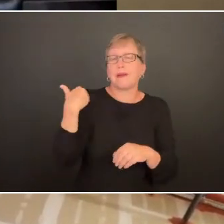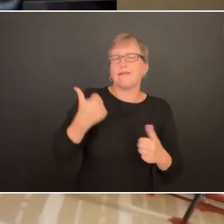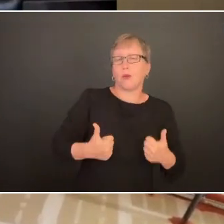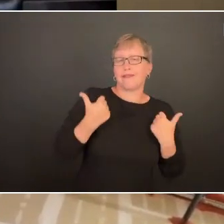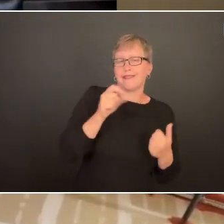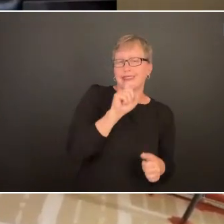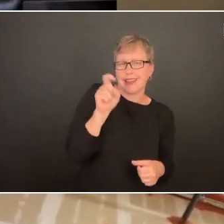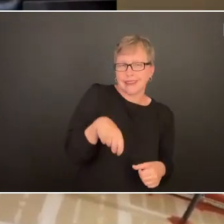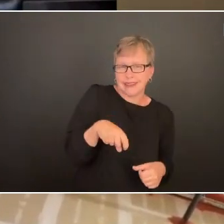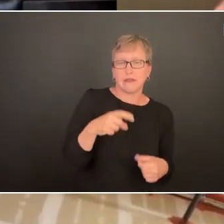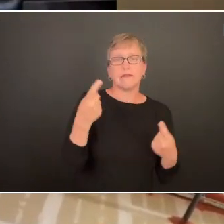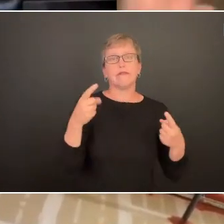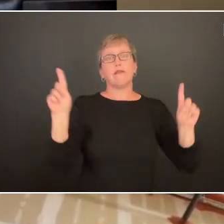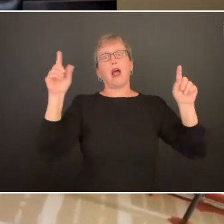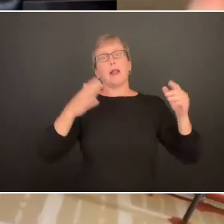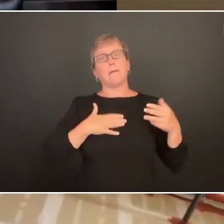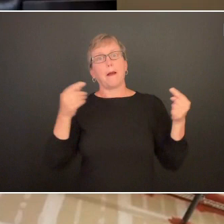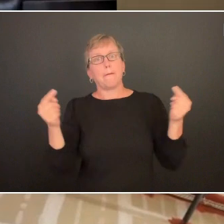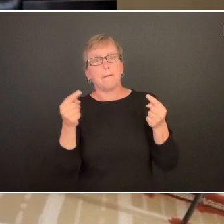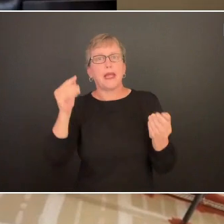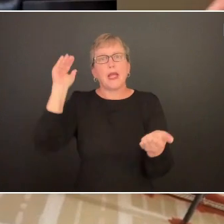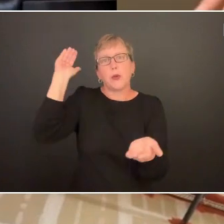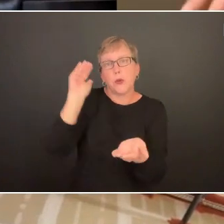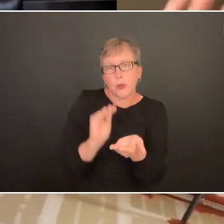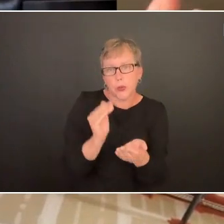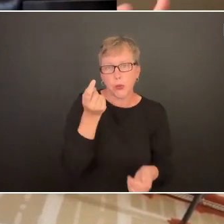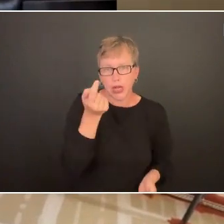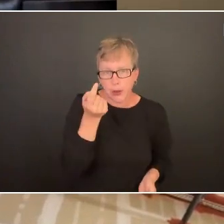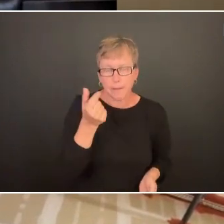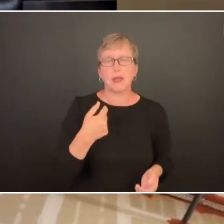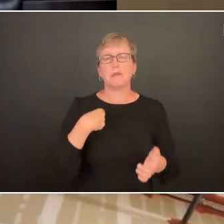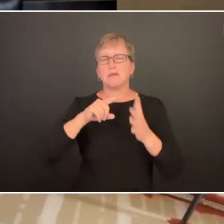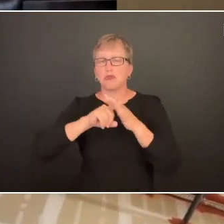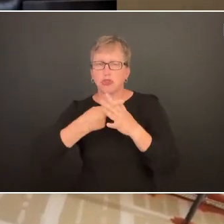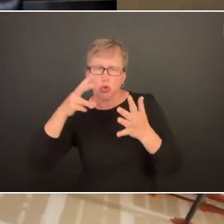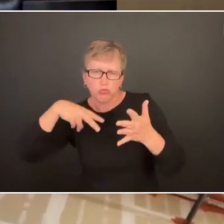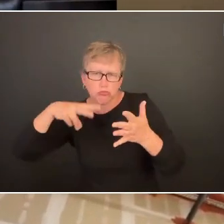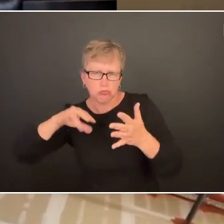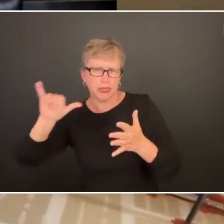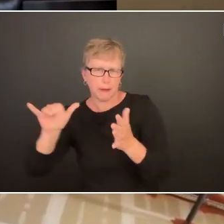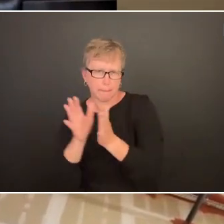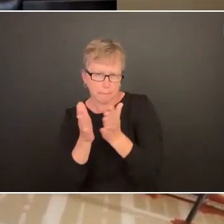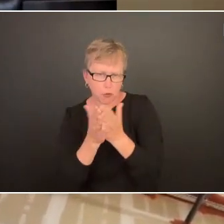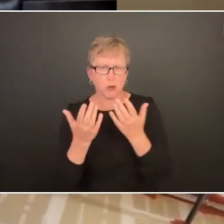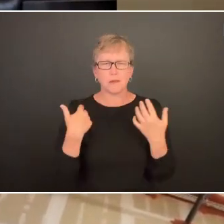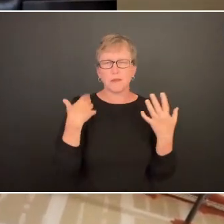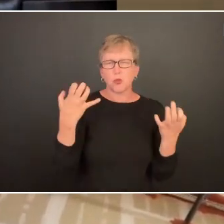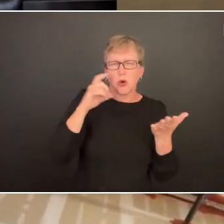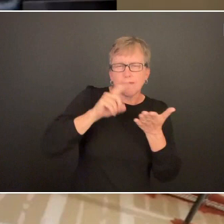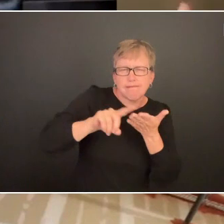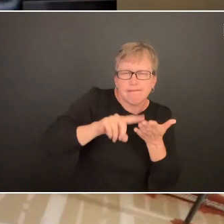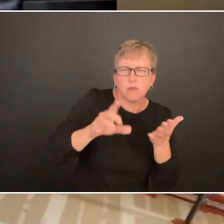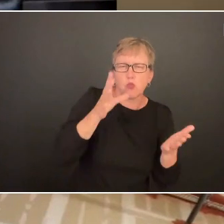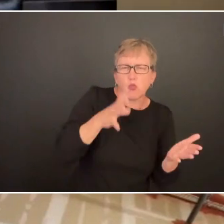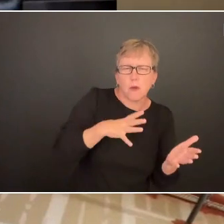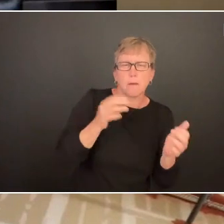so I was so excited. We moved from Texas to Pennsylvania. I had finally, my pain had receded just a little bit. And so I was